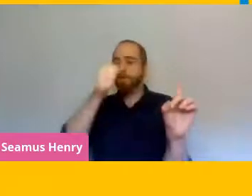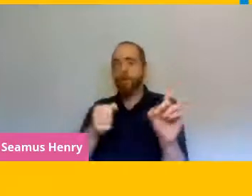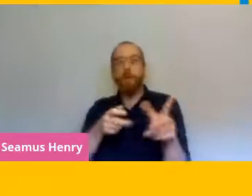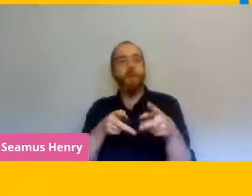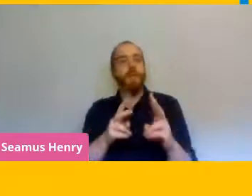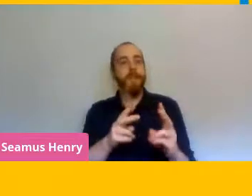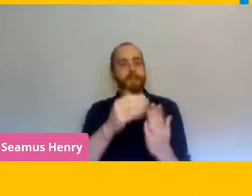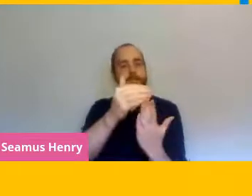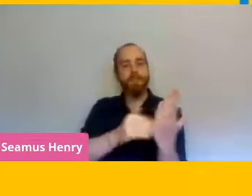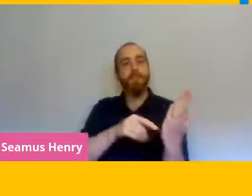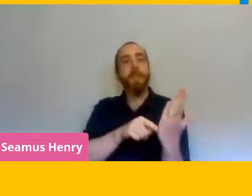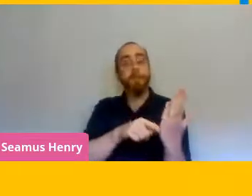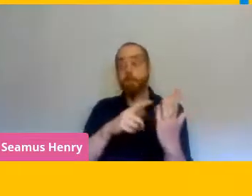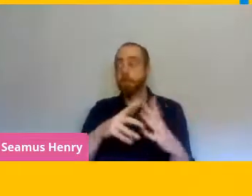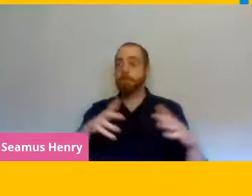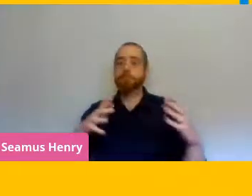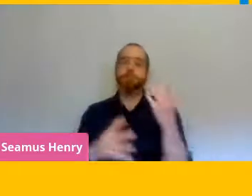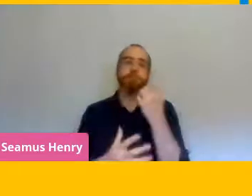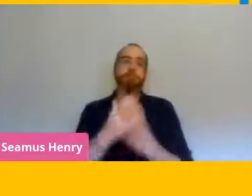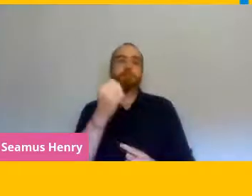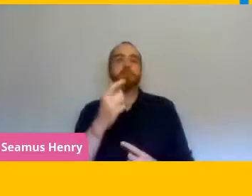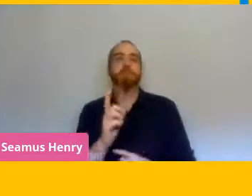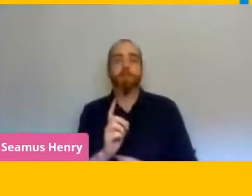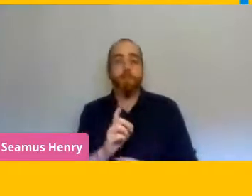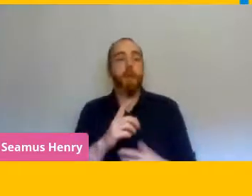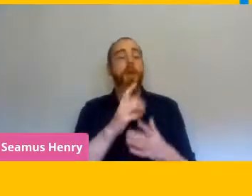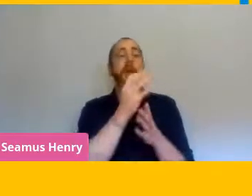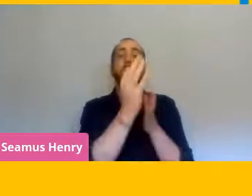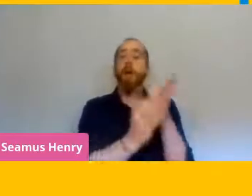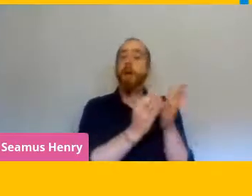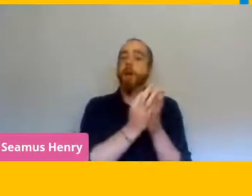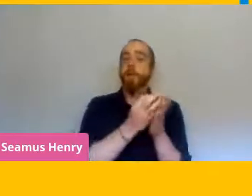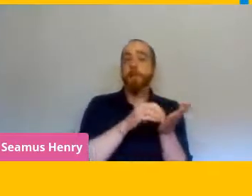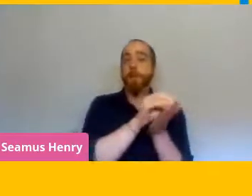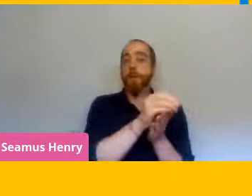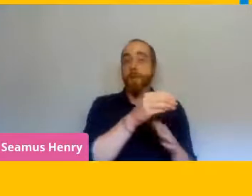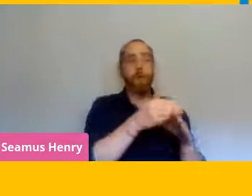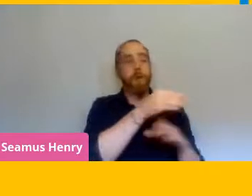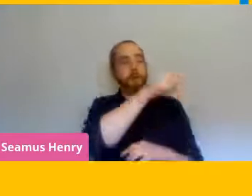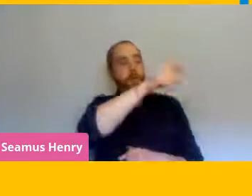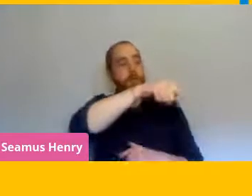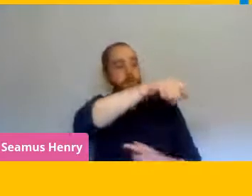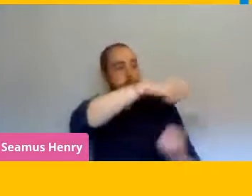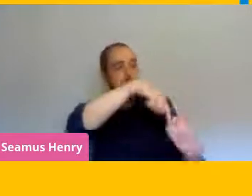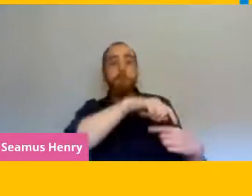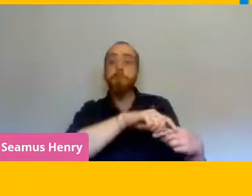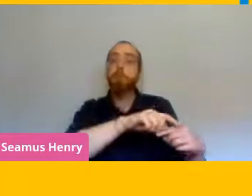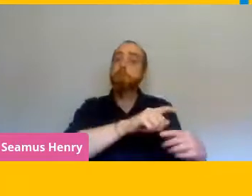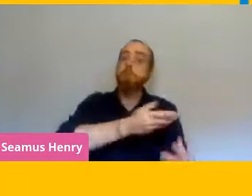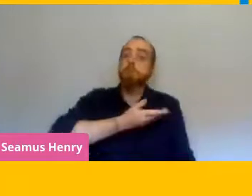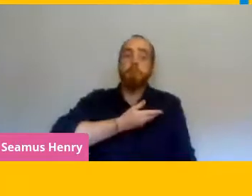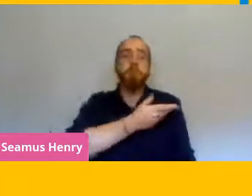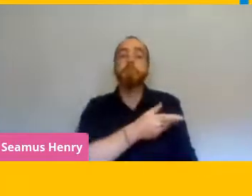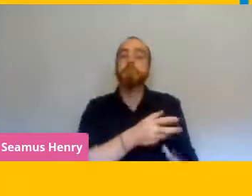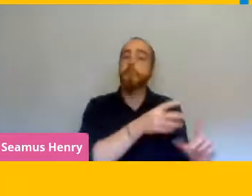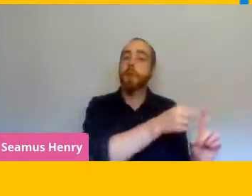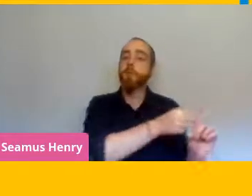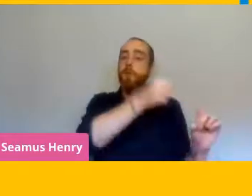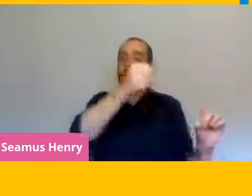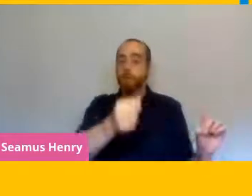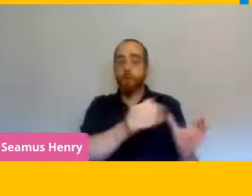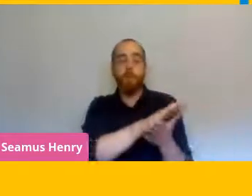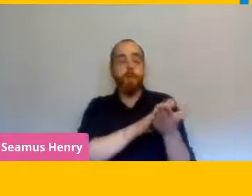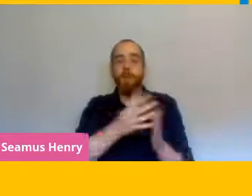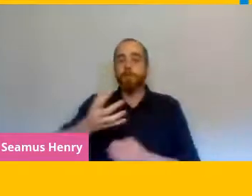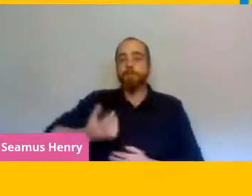big win for us early on was making sure that hourly paid workers would be eligible for furlough so that their jobs and their income would be protected. So